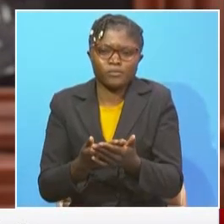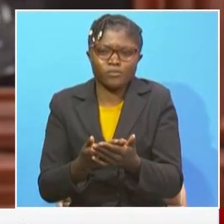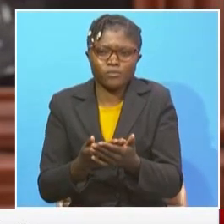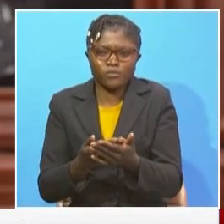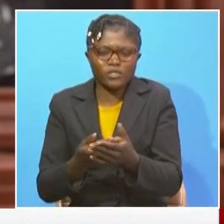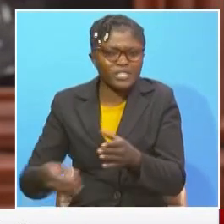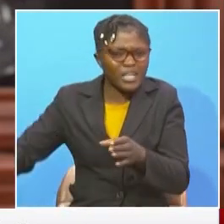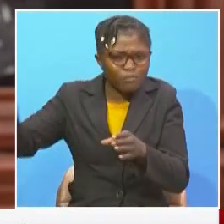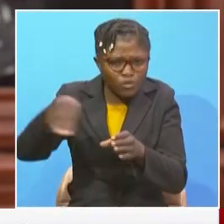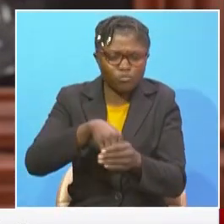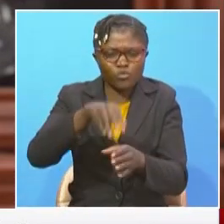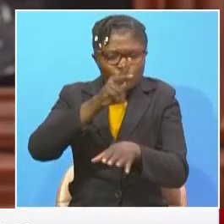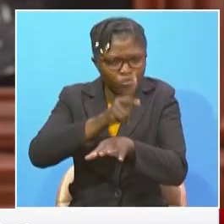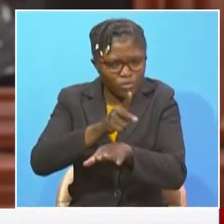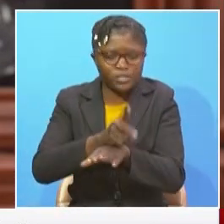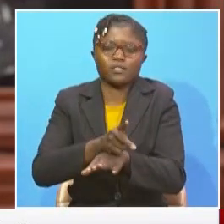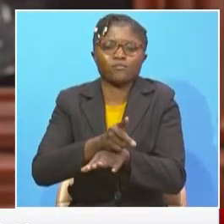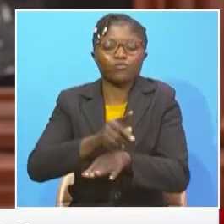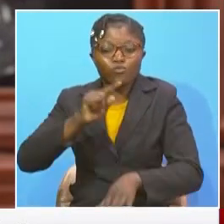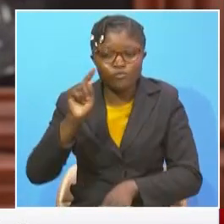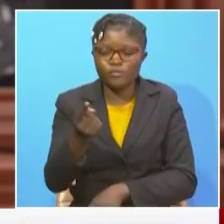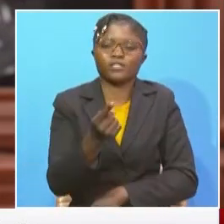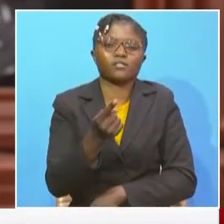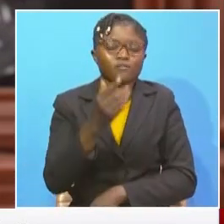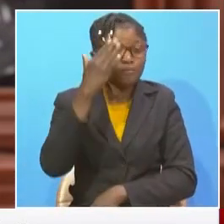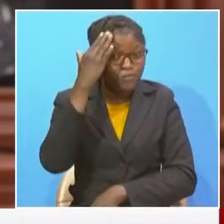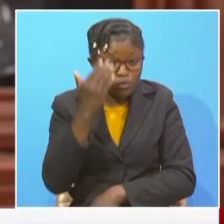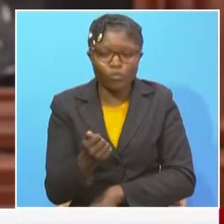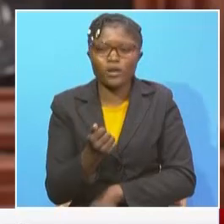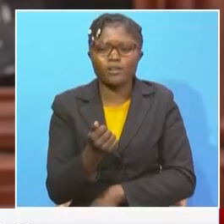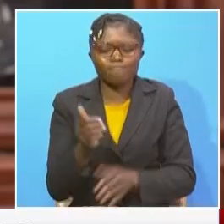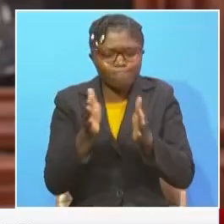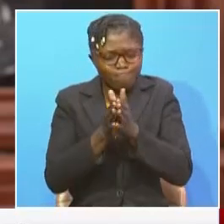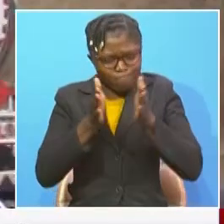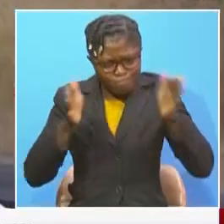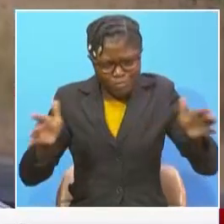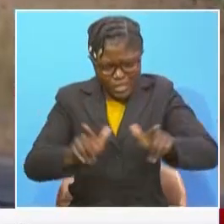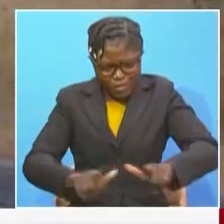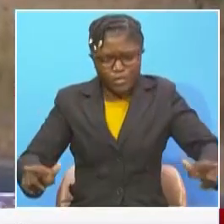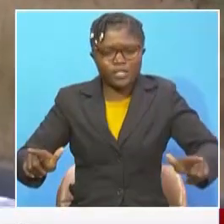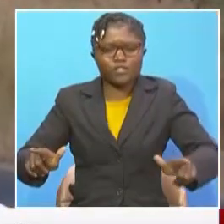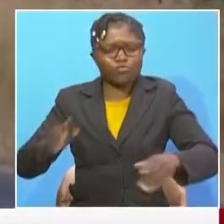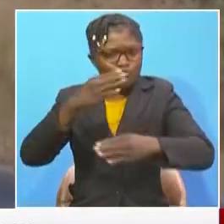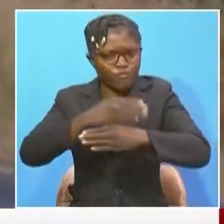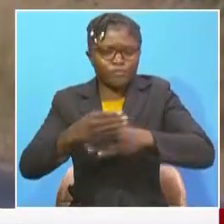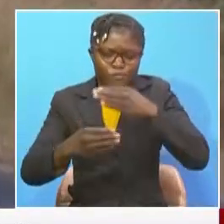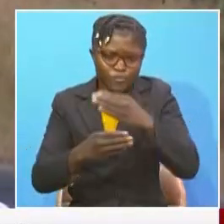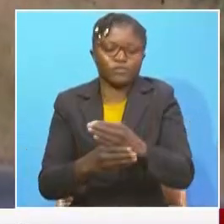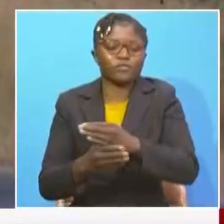project itself should be reinforced to ensure that there's a huge portion for local content. The